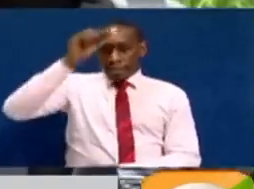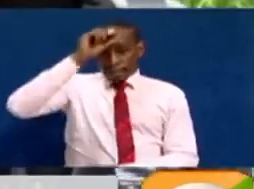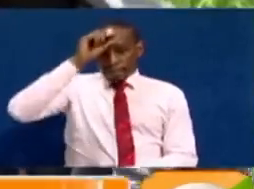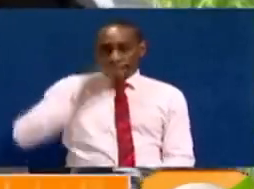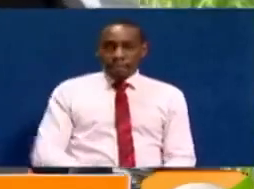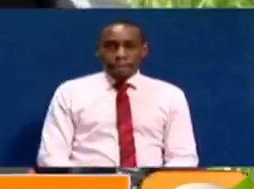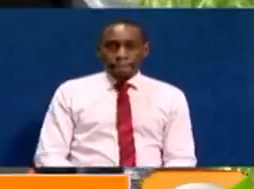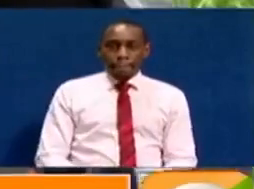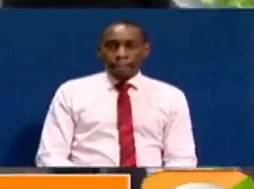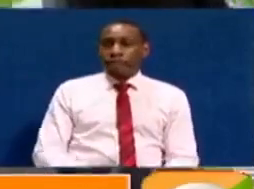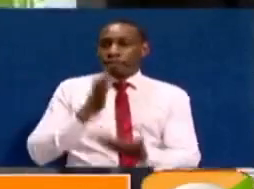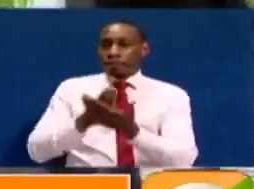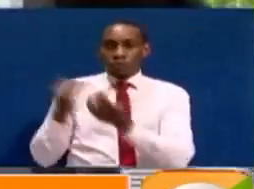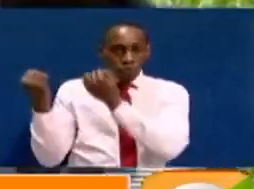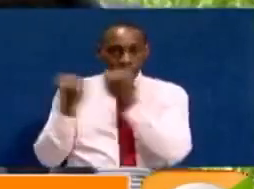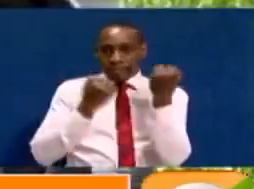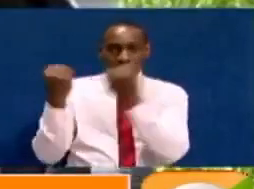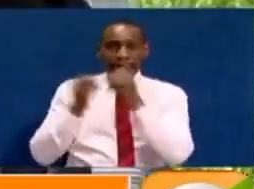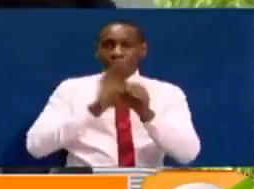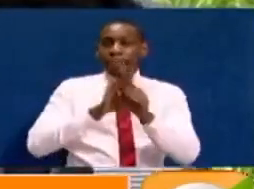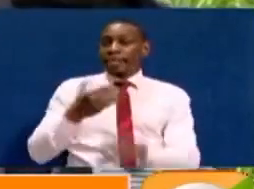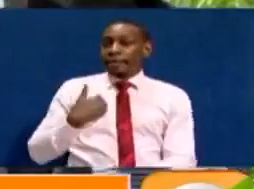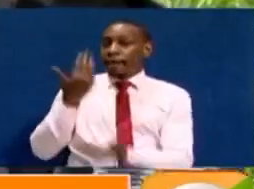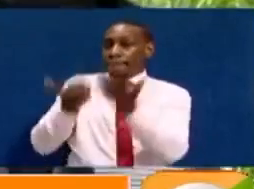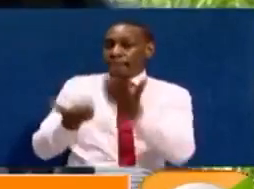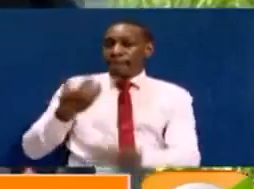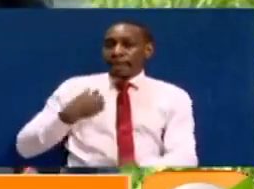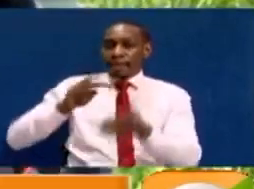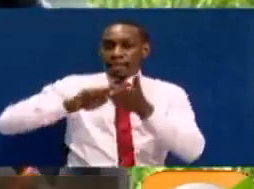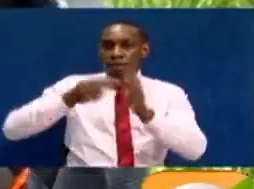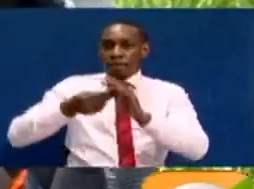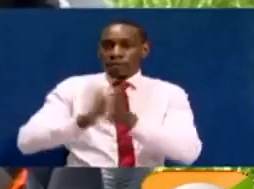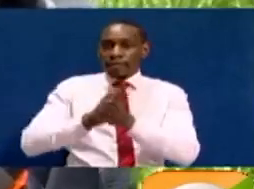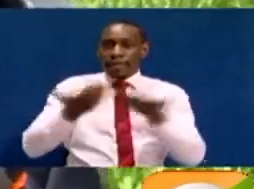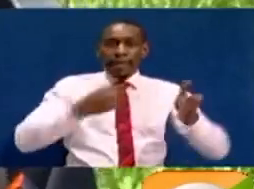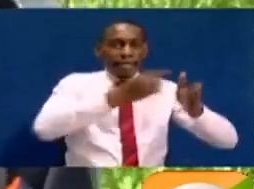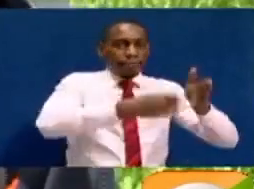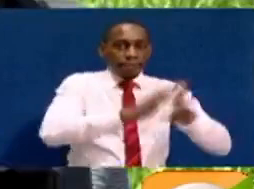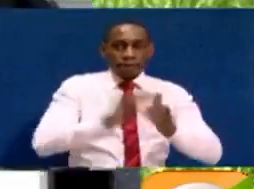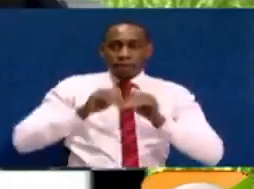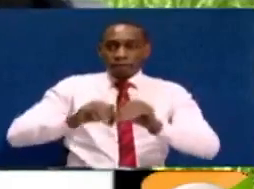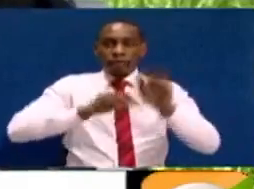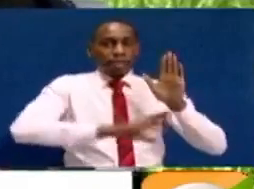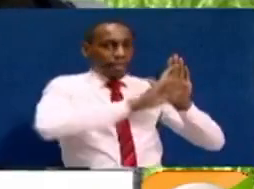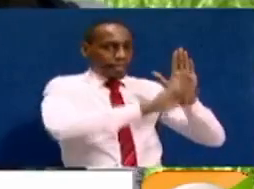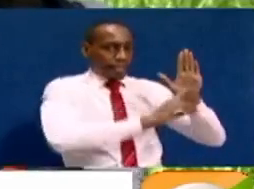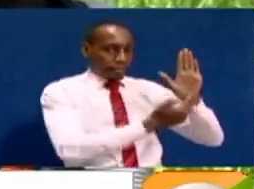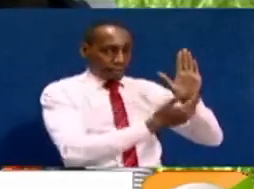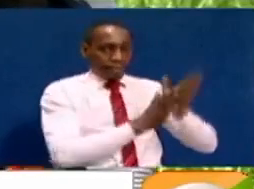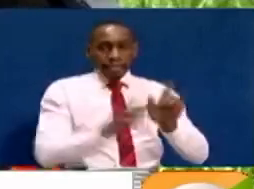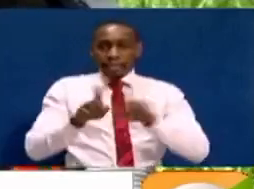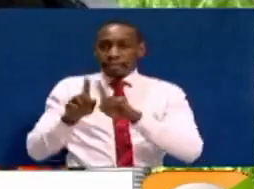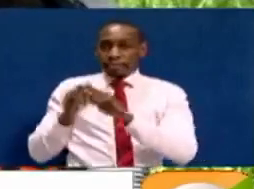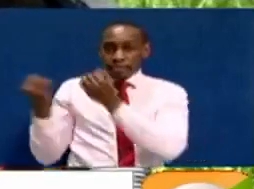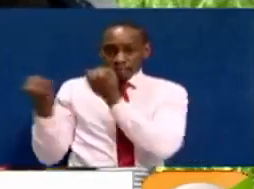because there's too much cane on the ground. Suppose we did a contract with any miller as provided by the regulations, these